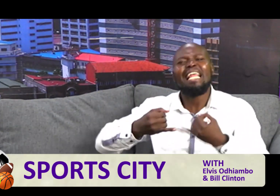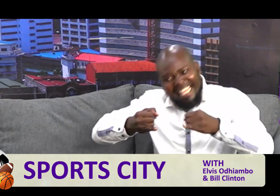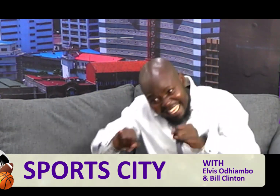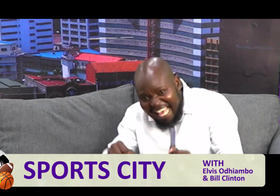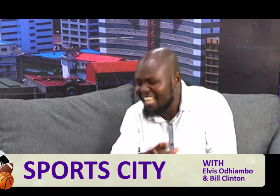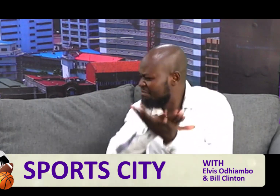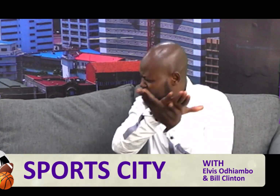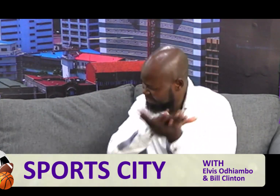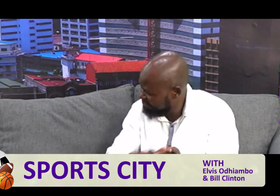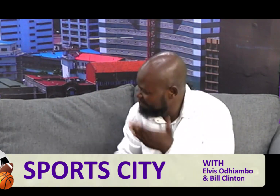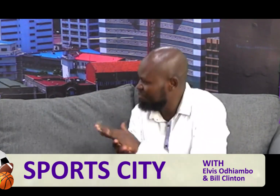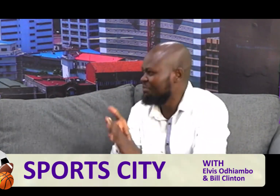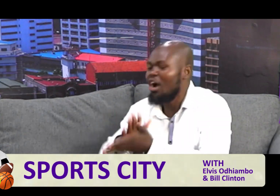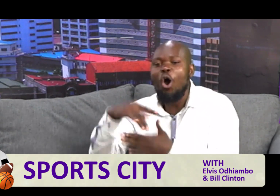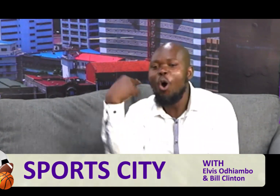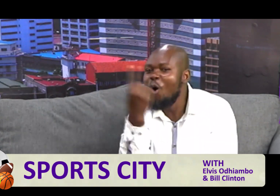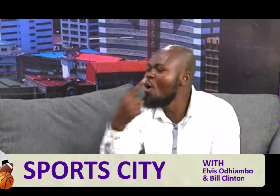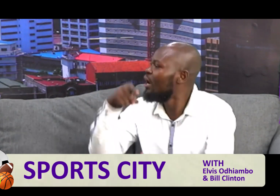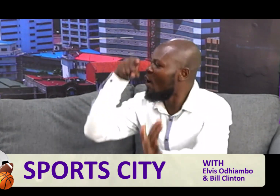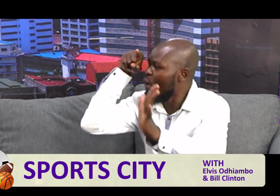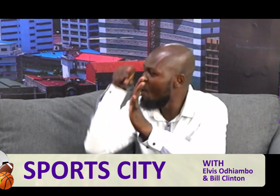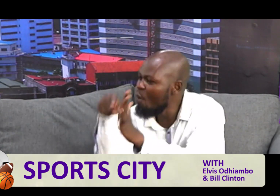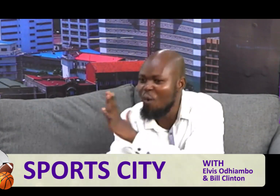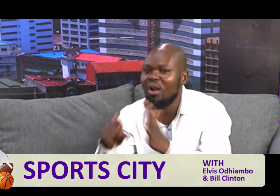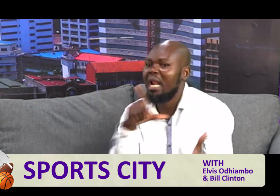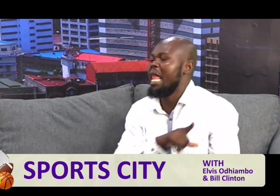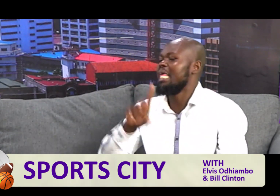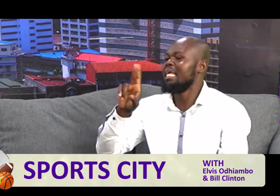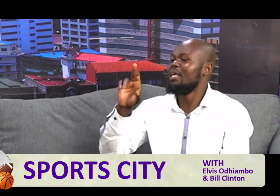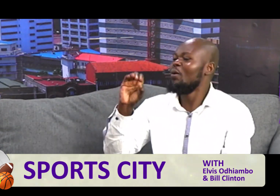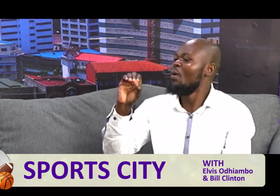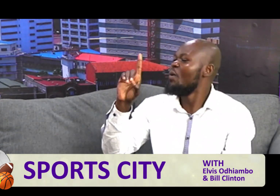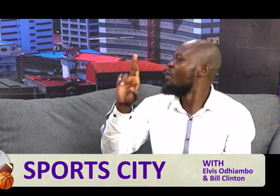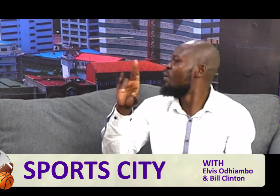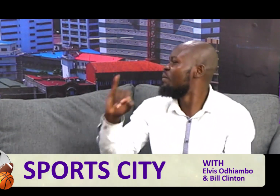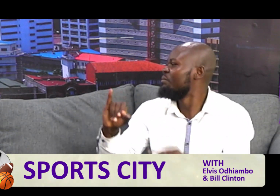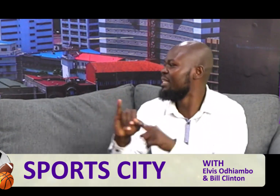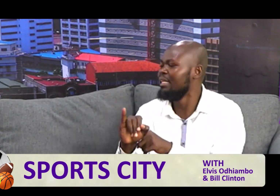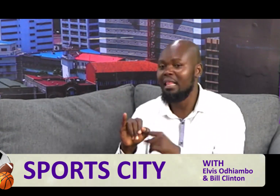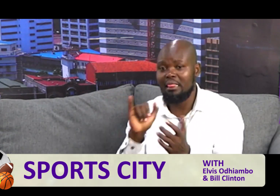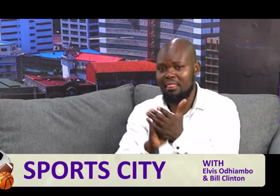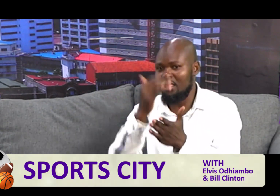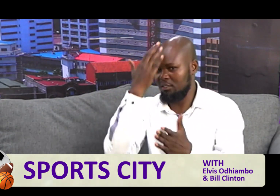also the captain really tried to score, but he wasn't